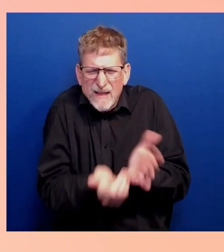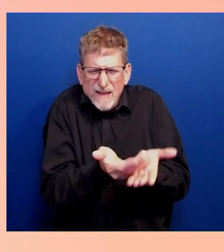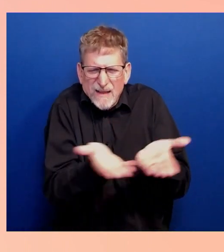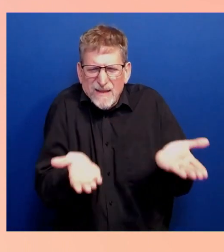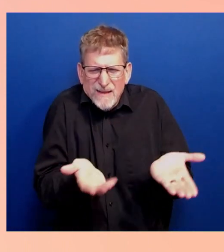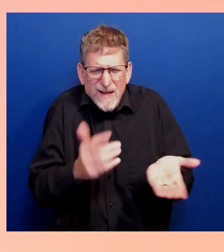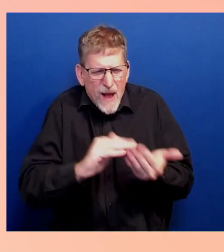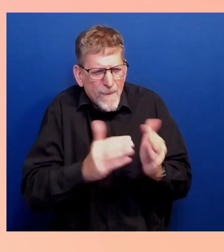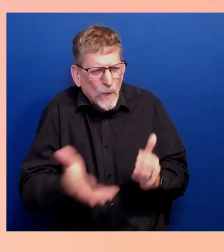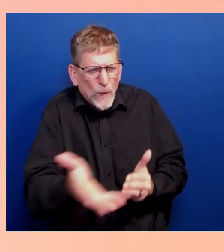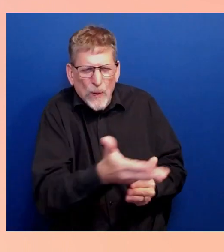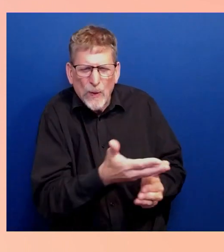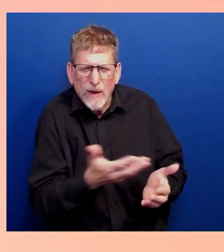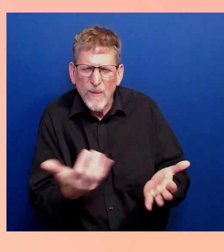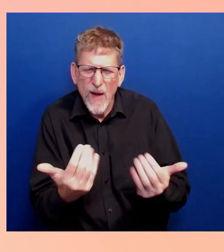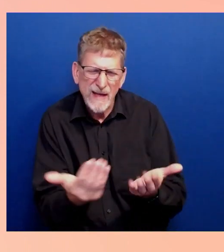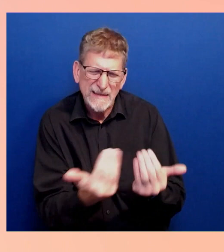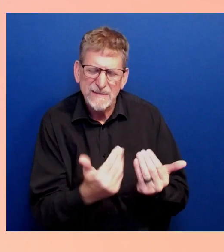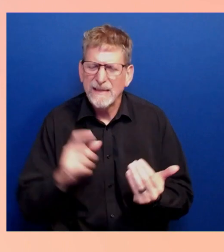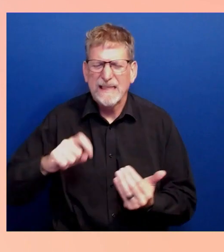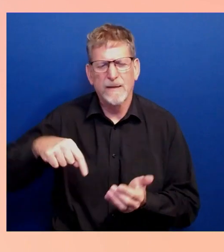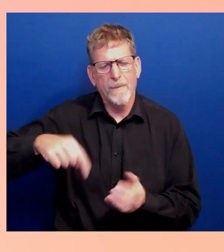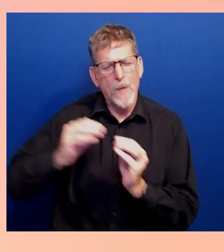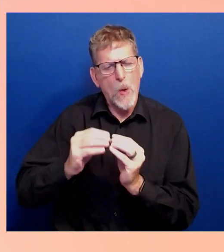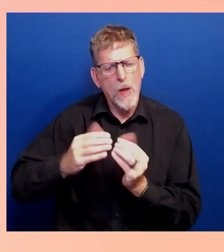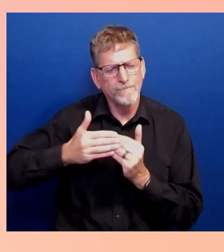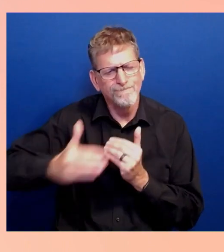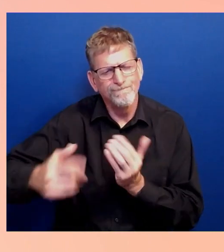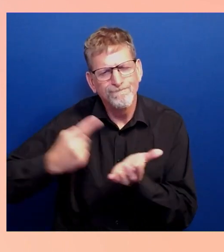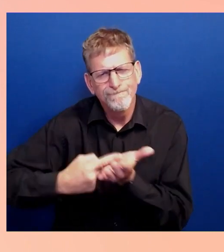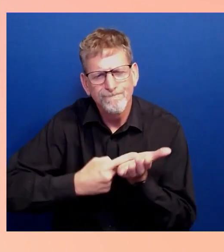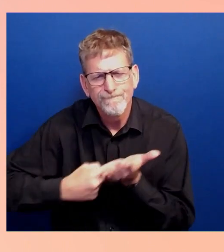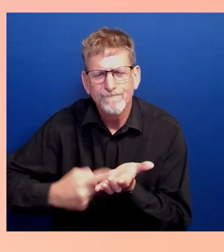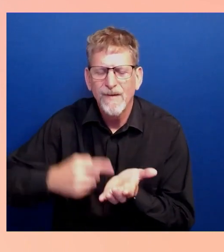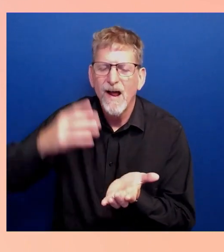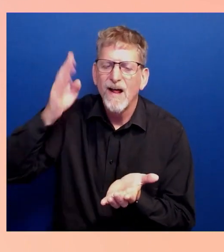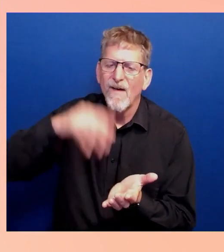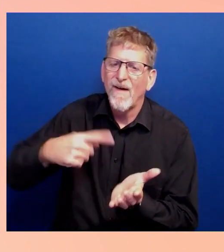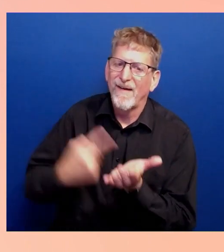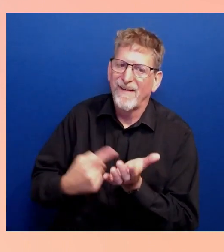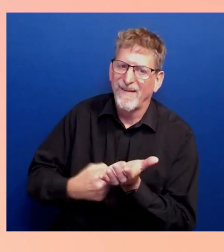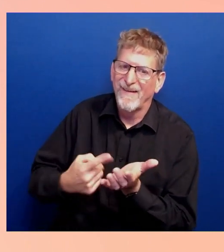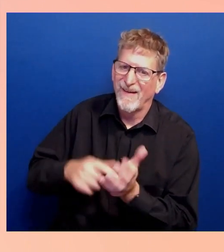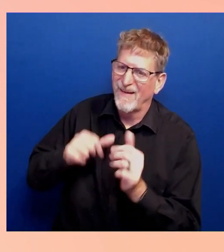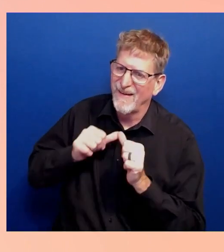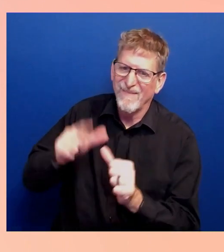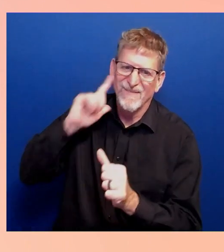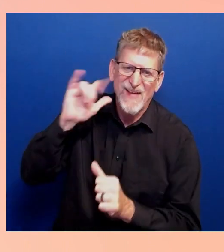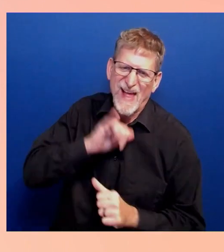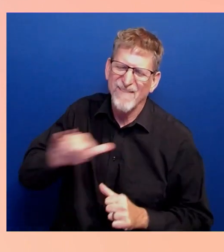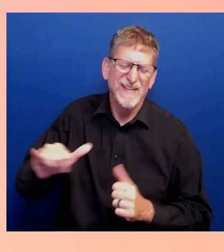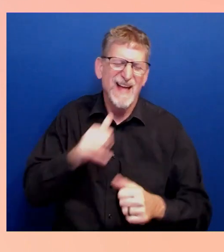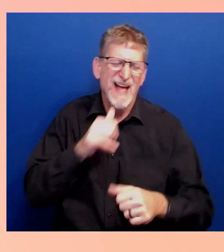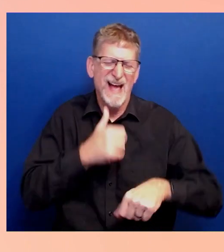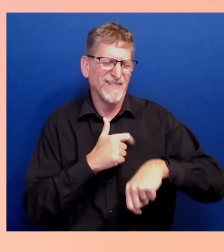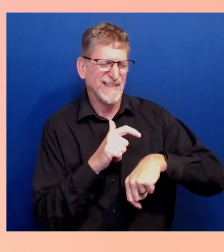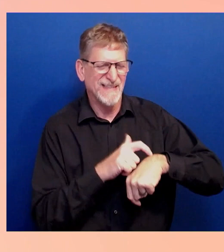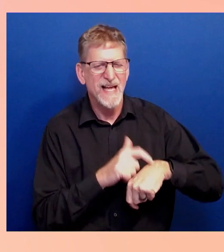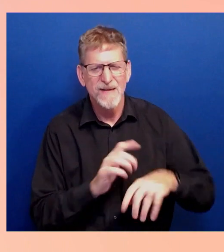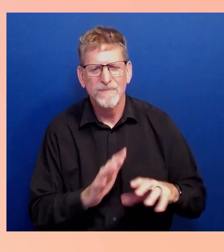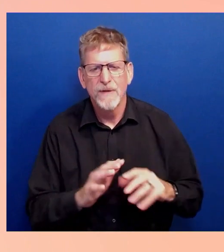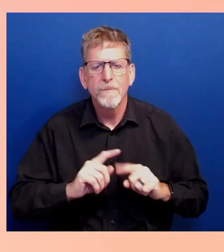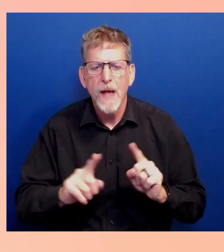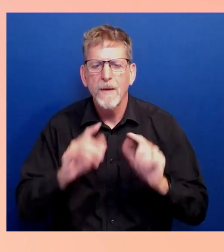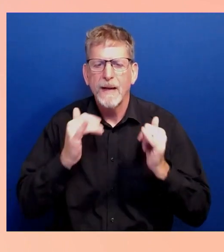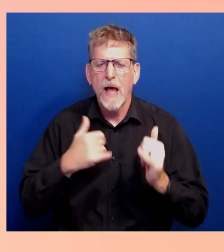for the rest of time, but we don't have the rest of time. So I want to shift a little bit and try to get to cover a couple things sort